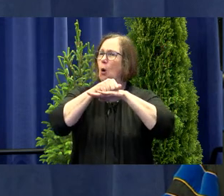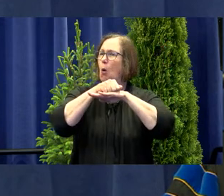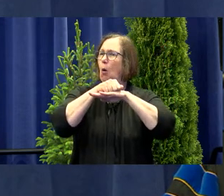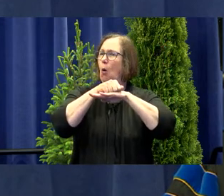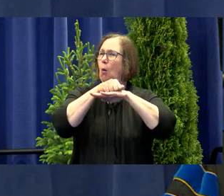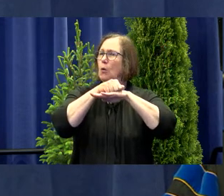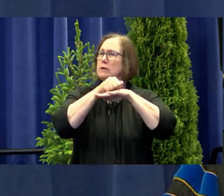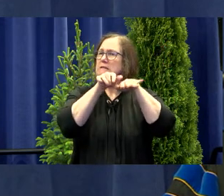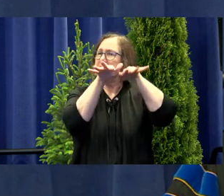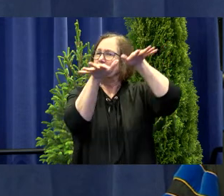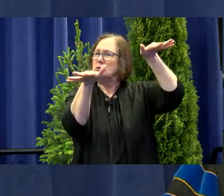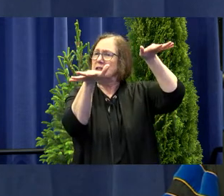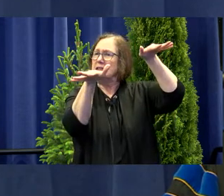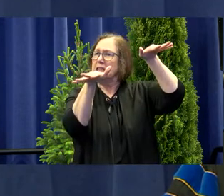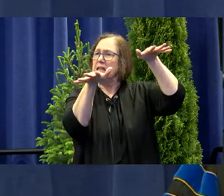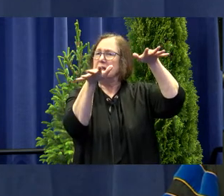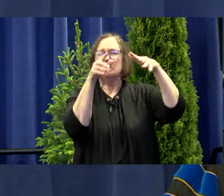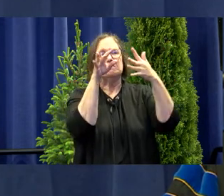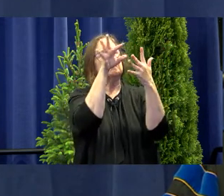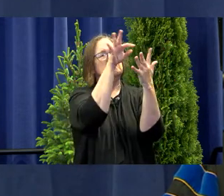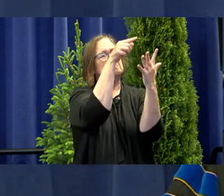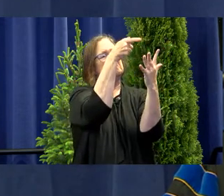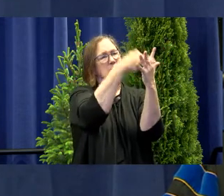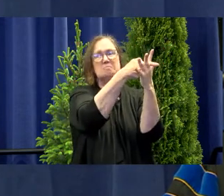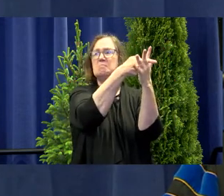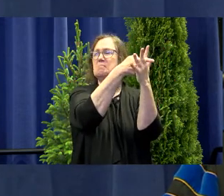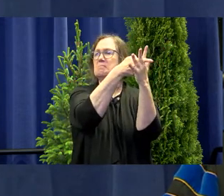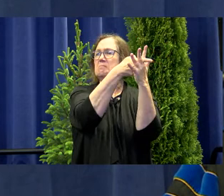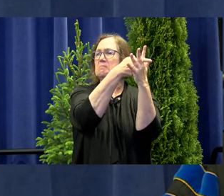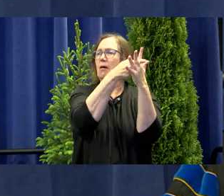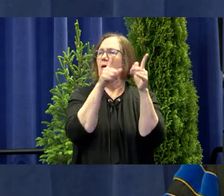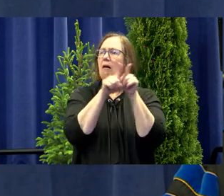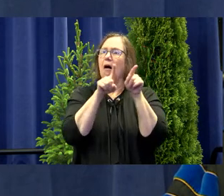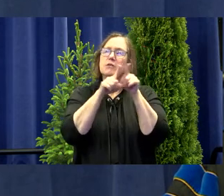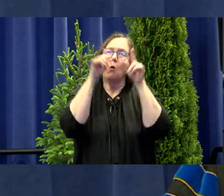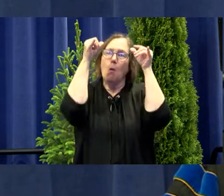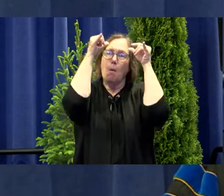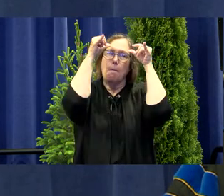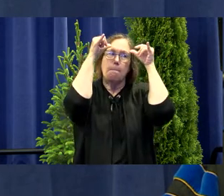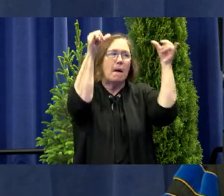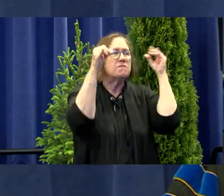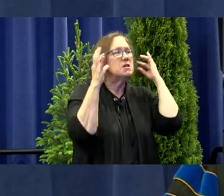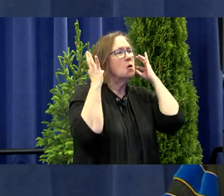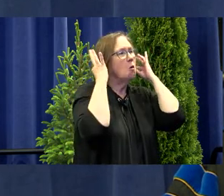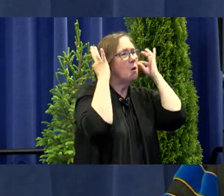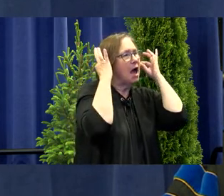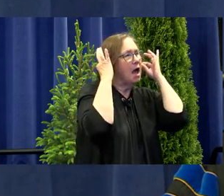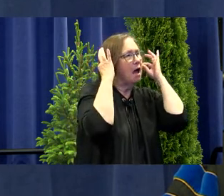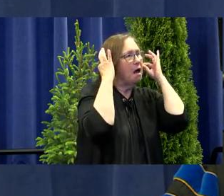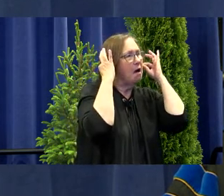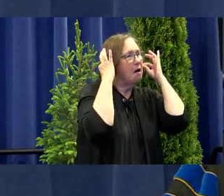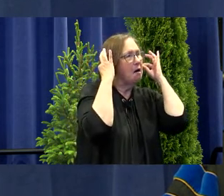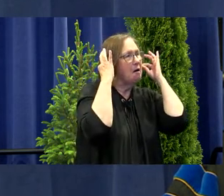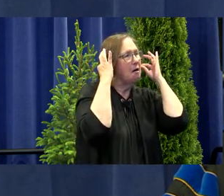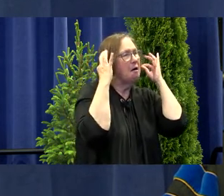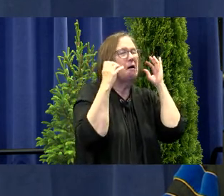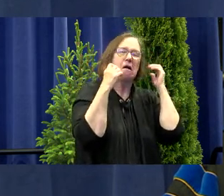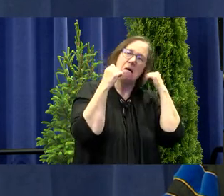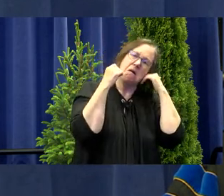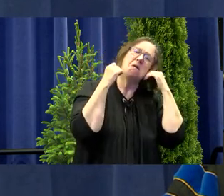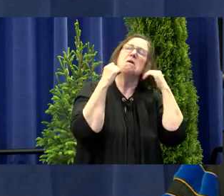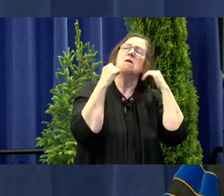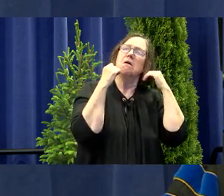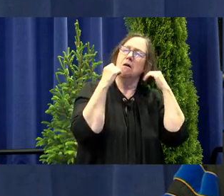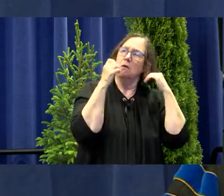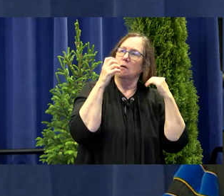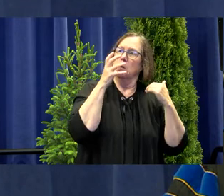fork where the tree was split, and with it a few hairs from a buffalo which had rubbed against the tree. The woman was frightened and